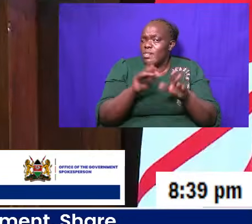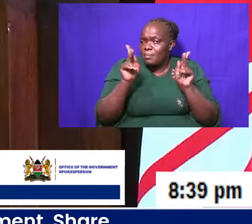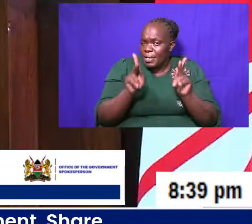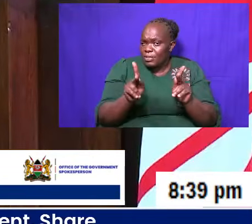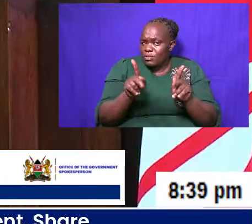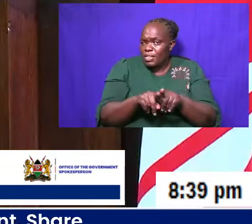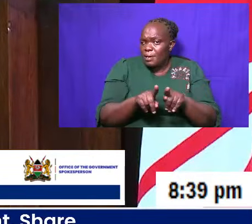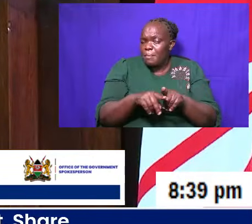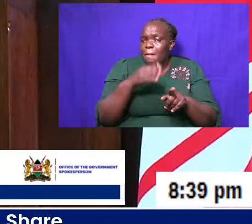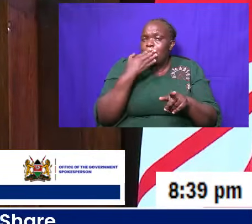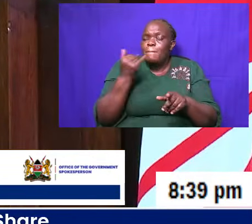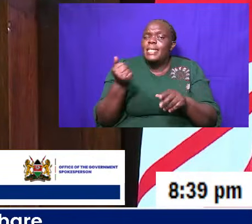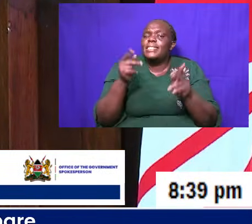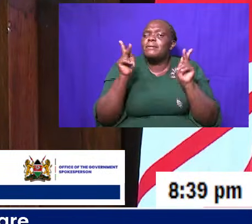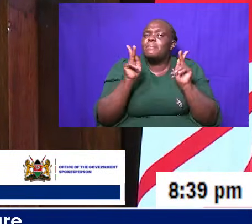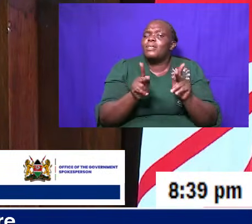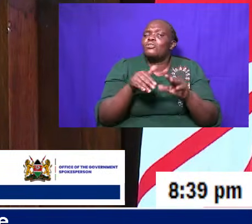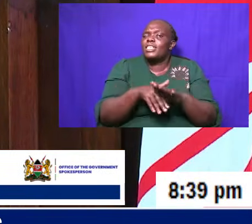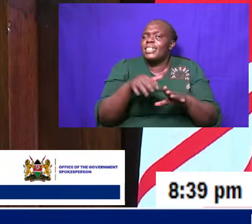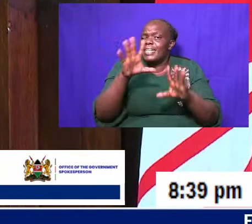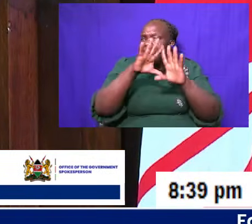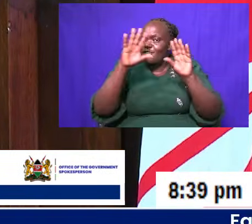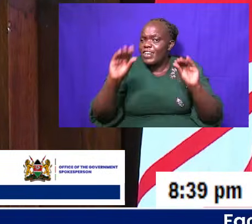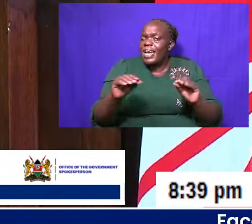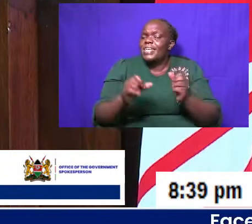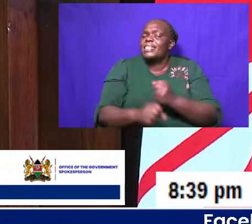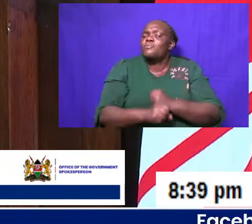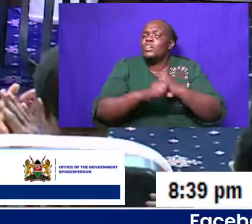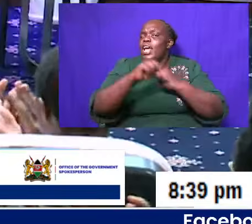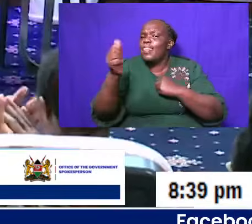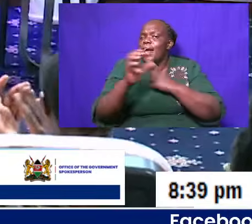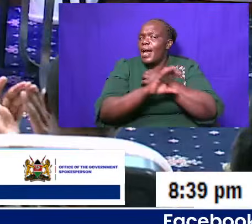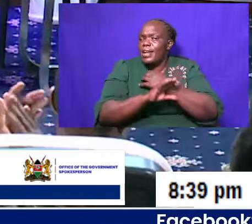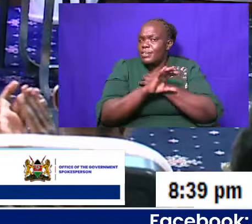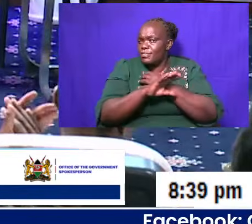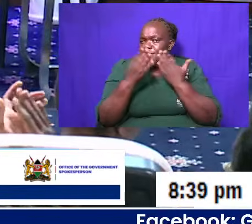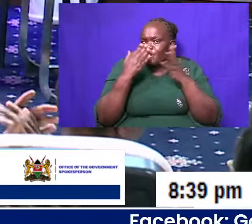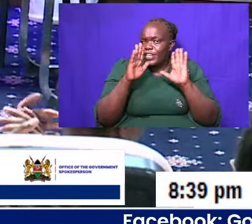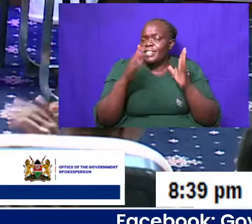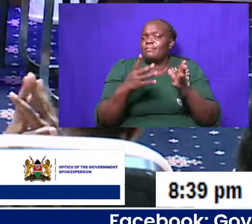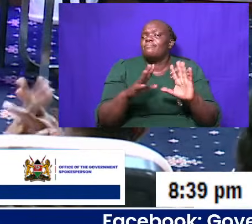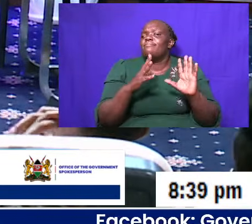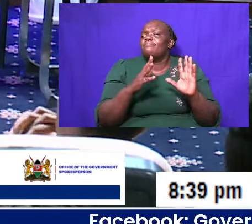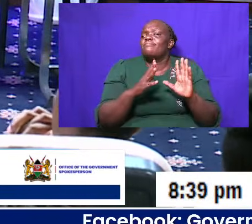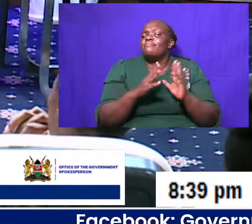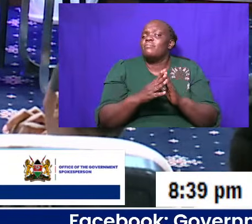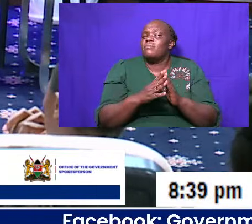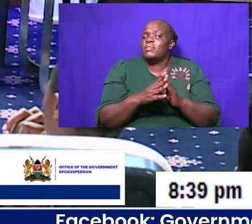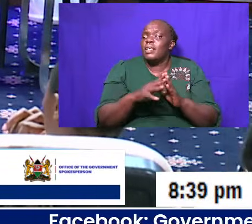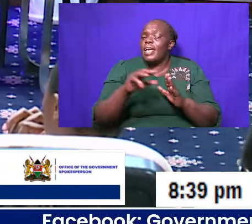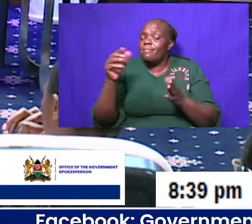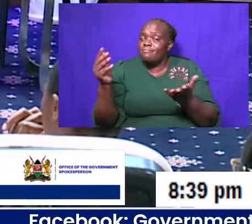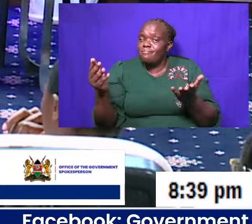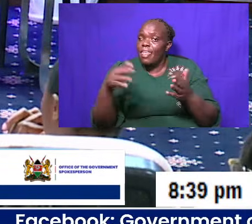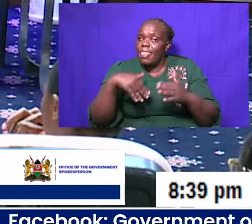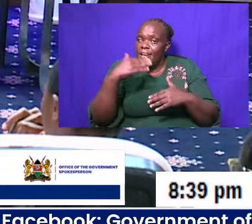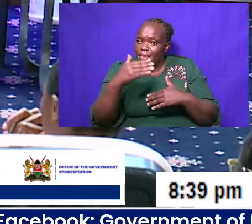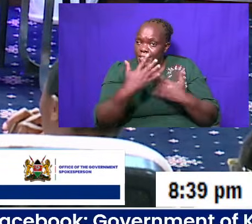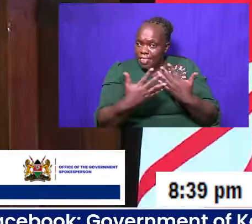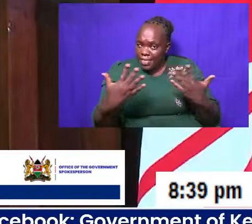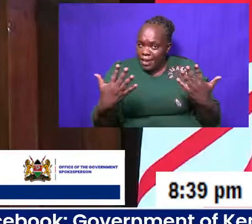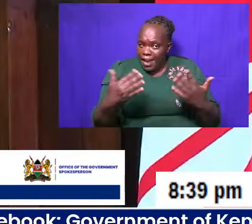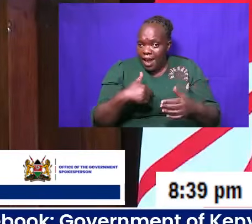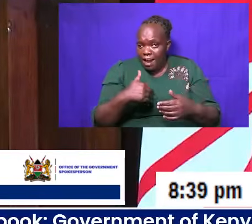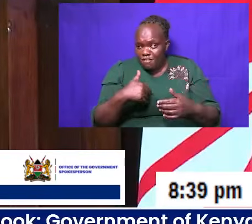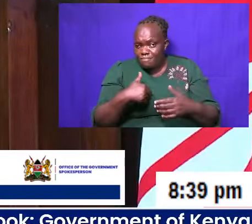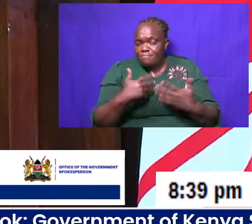best practice in Africa. We have supported 17 countries. Makofi hapo. That's amazing. The next thing? We have